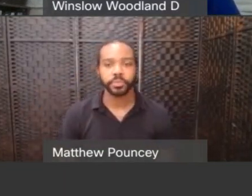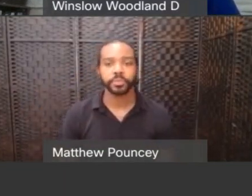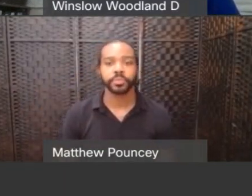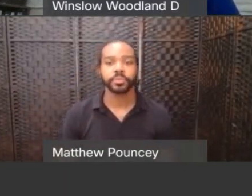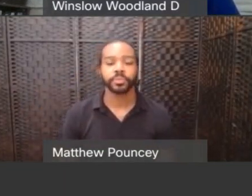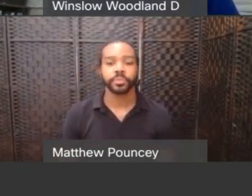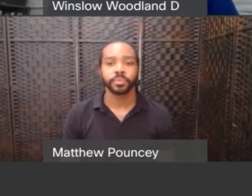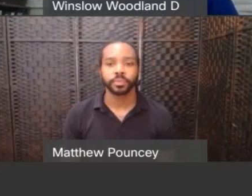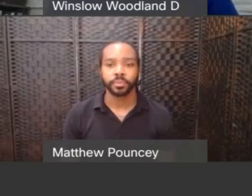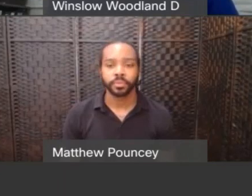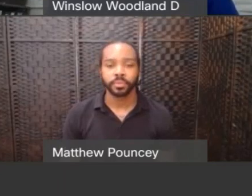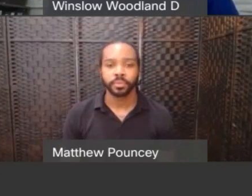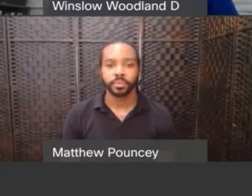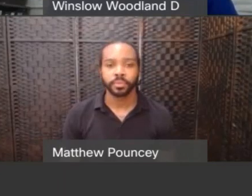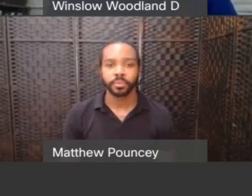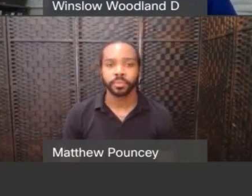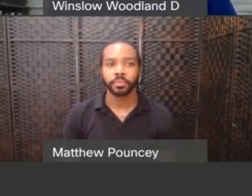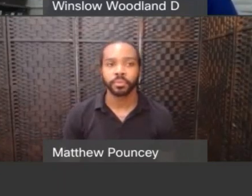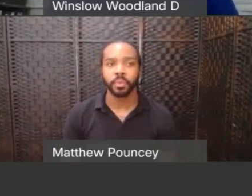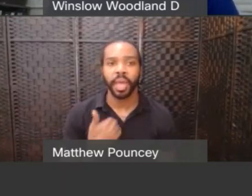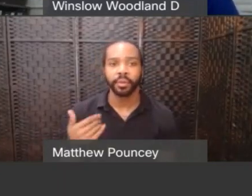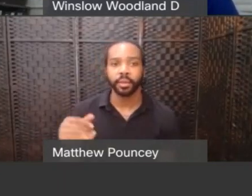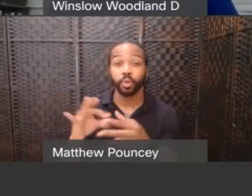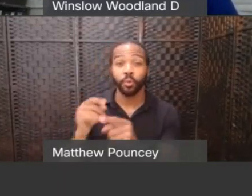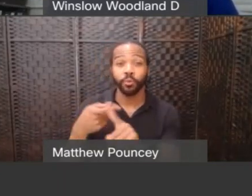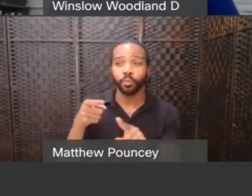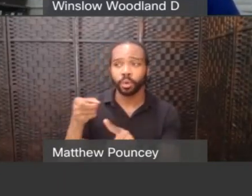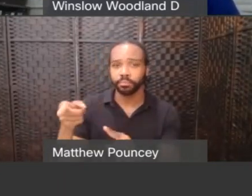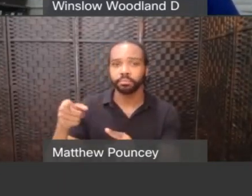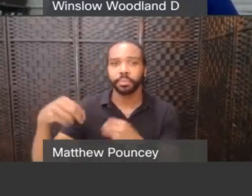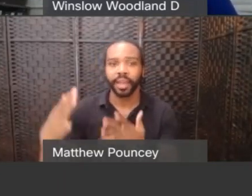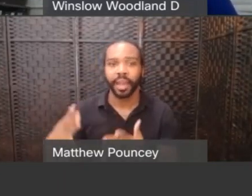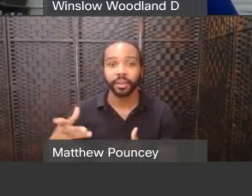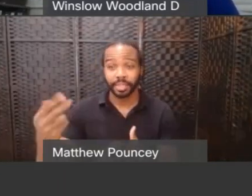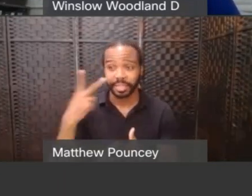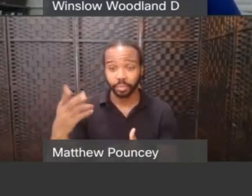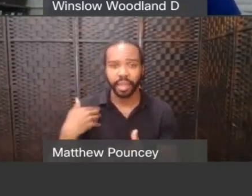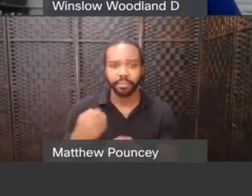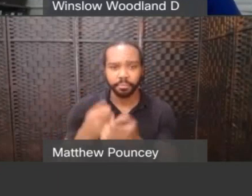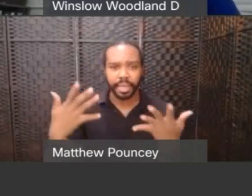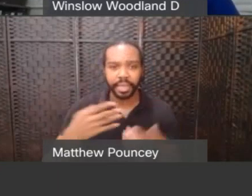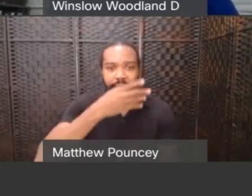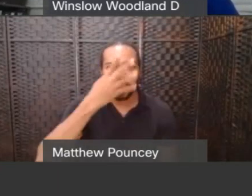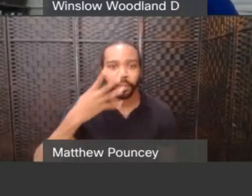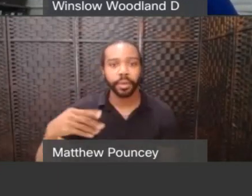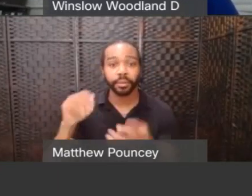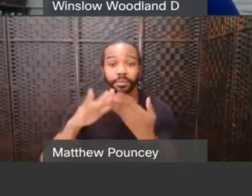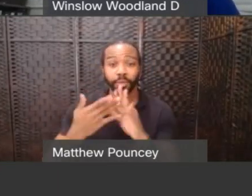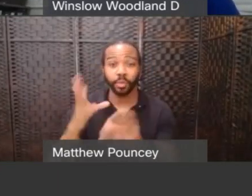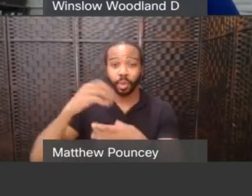We have a note from one of our providers. We have a large immigrant population that work in our